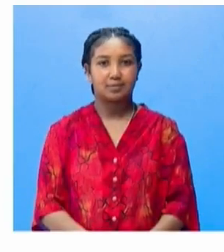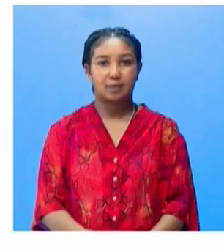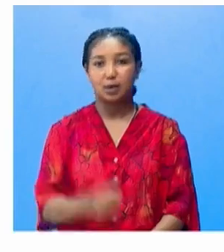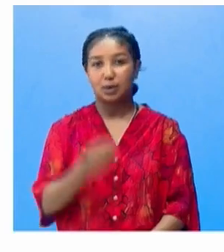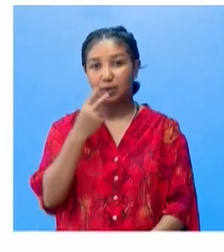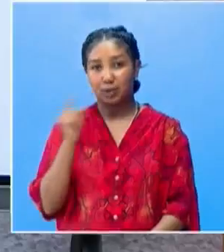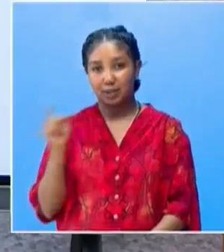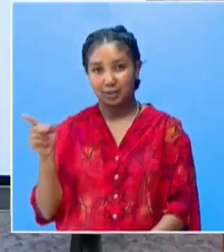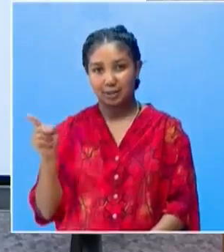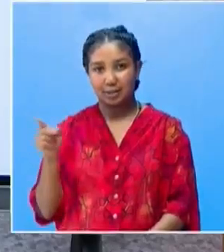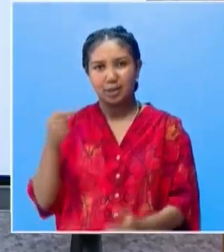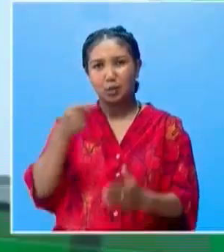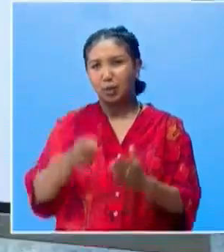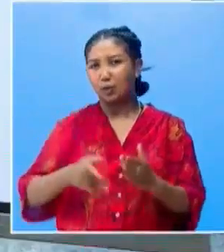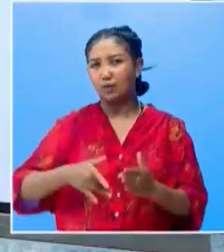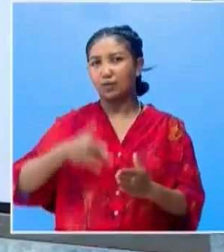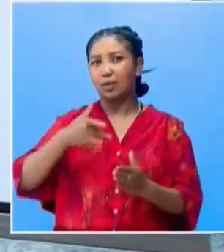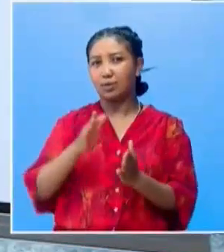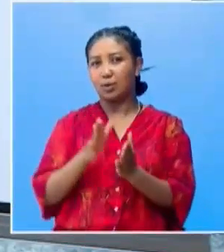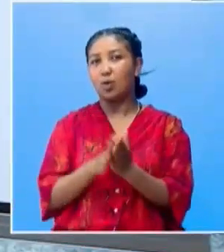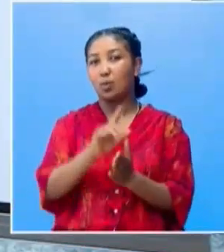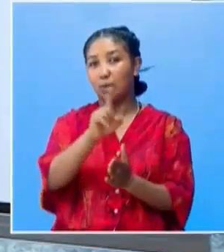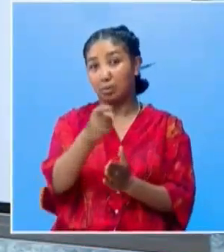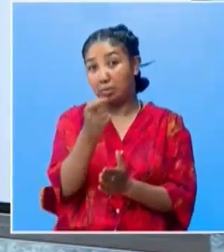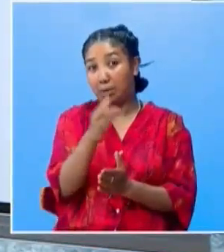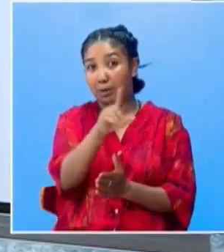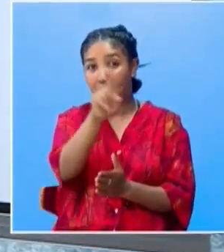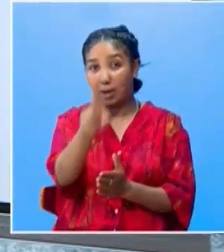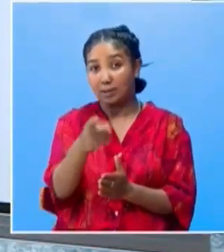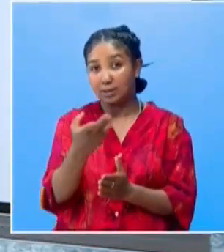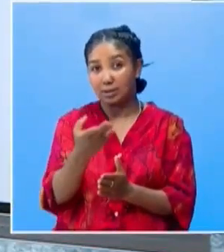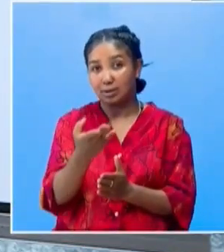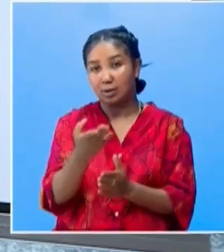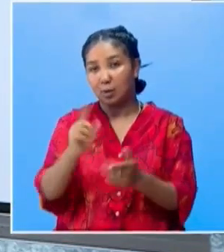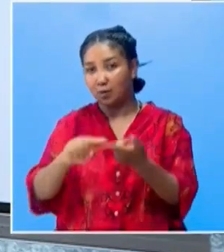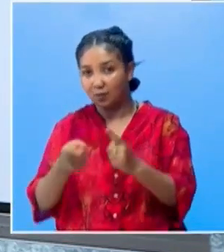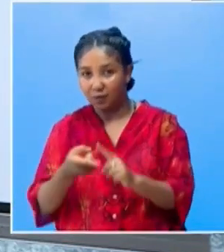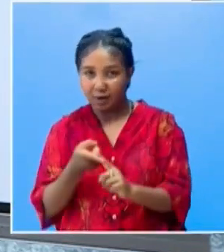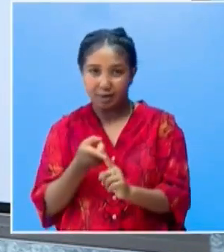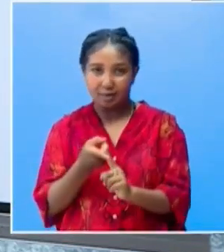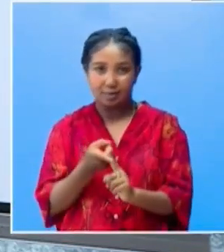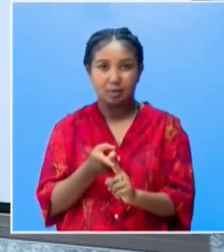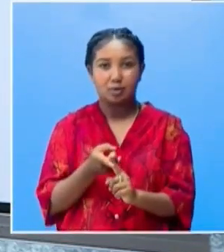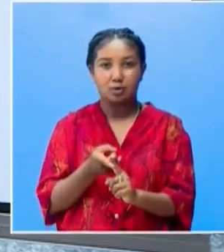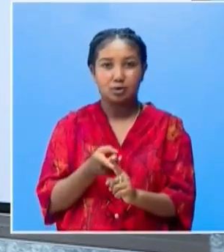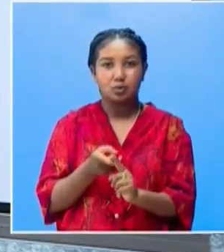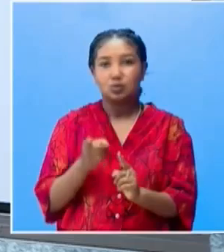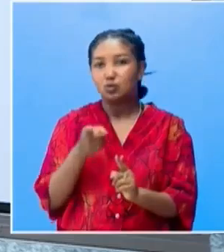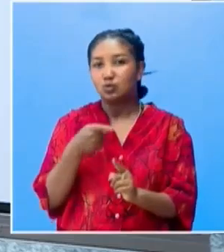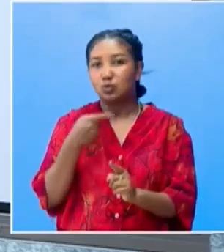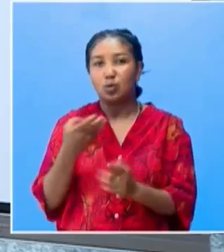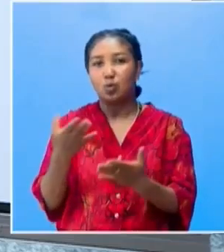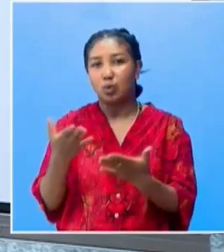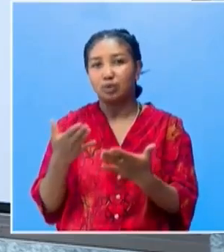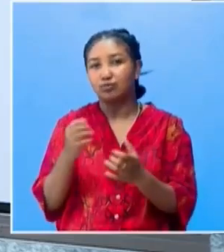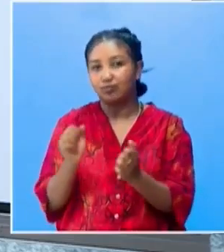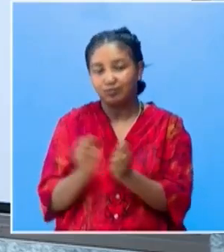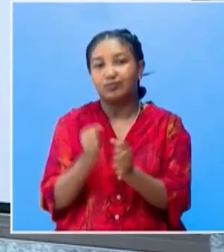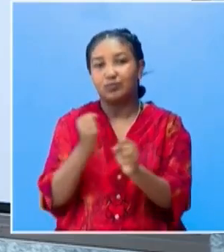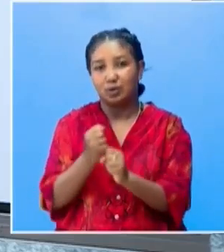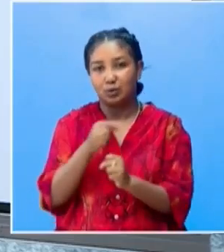Look, what do you feel about the homework? Maybe you are asking for your friend whom you want to work with you.